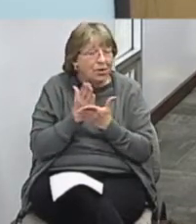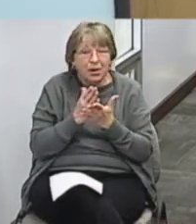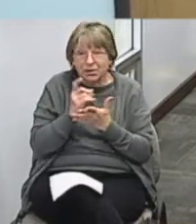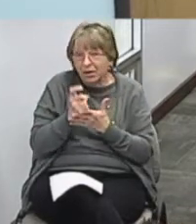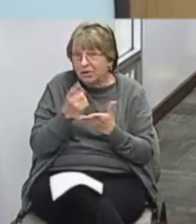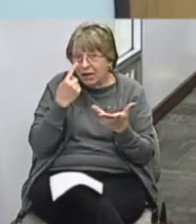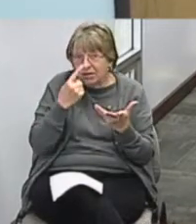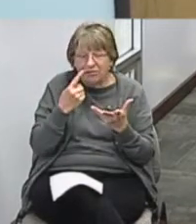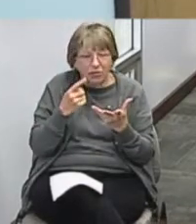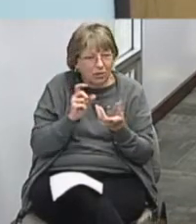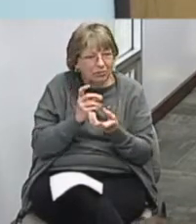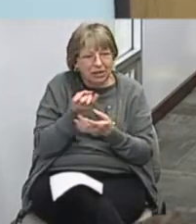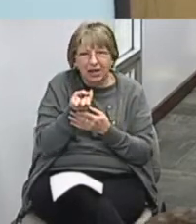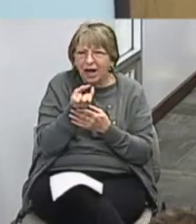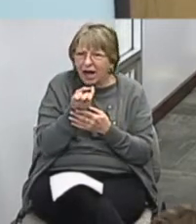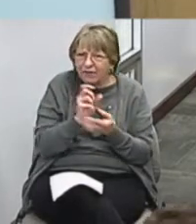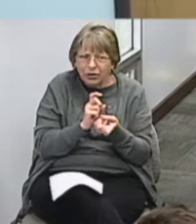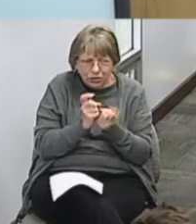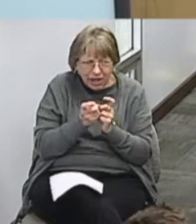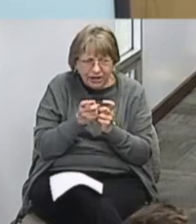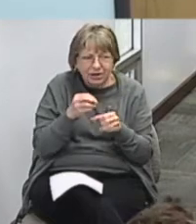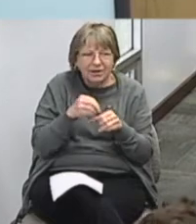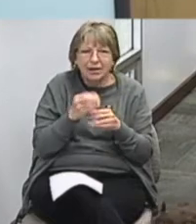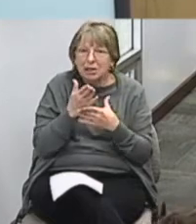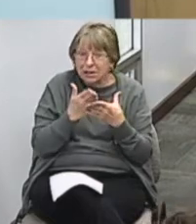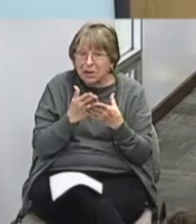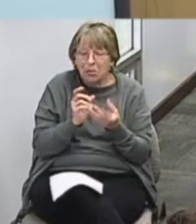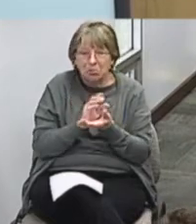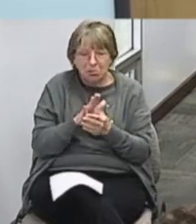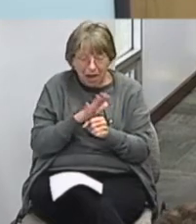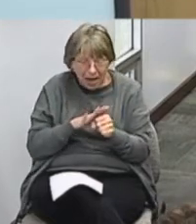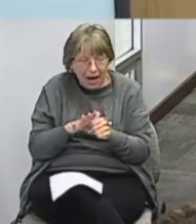upgrades or restorations in some areas.